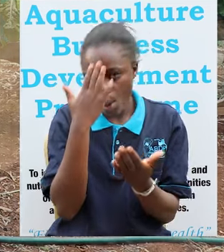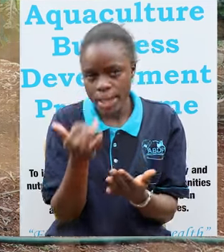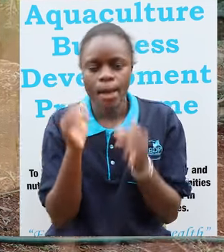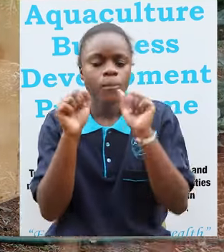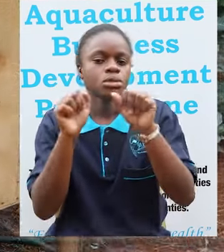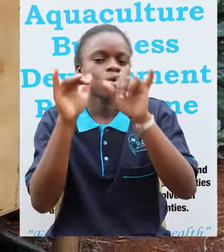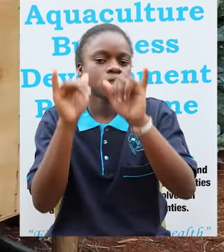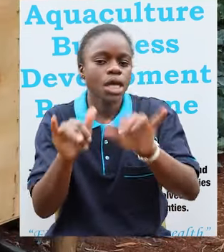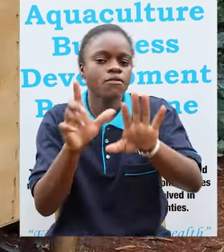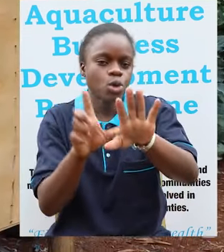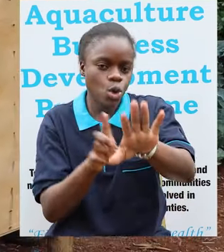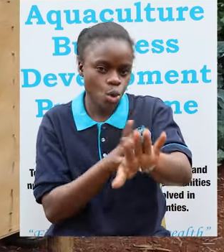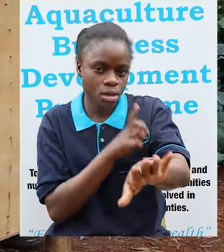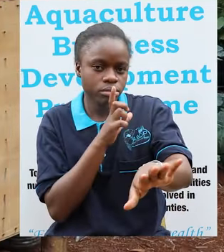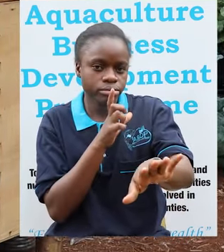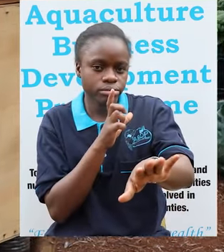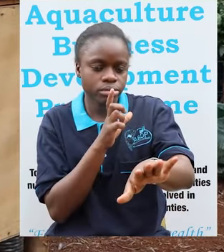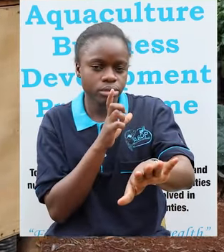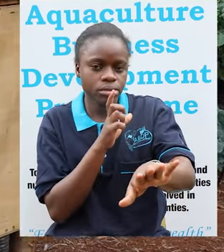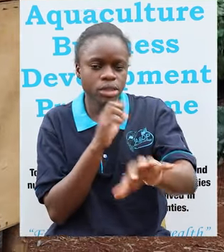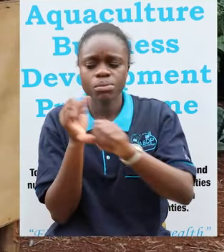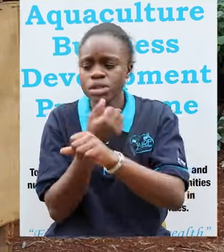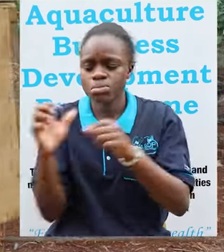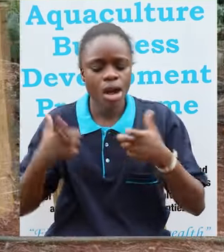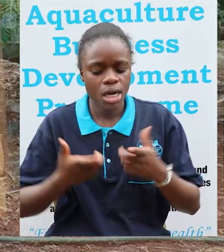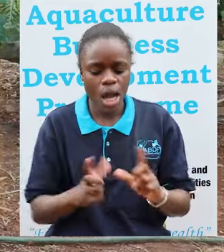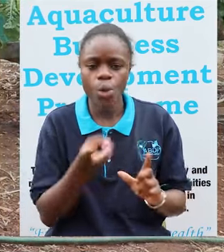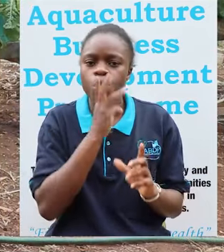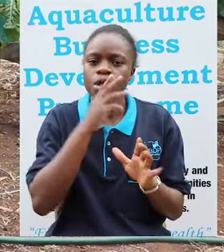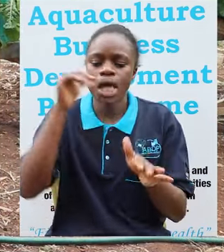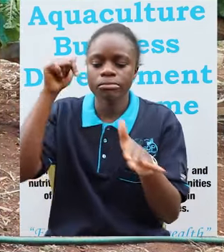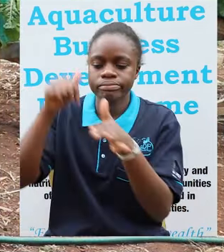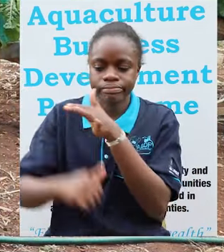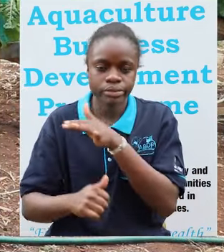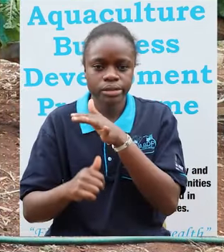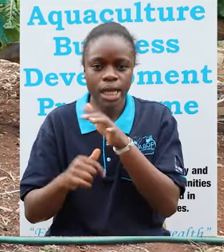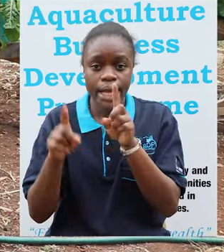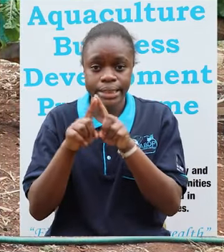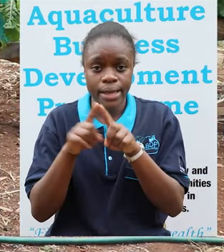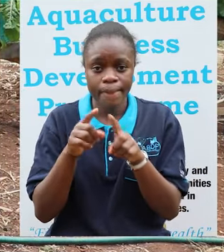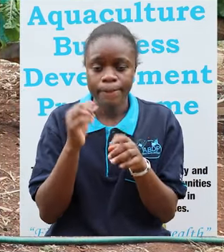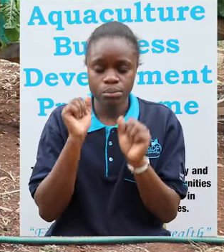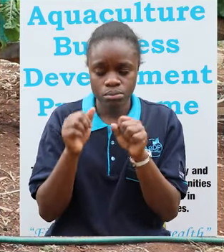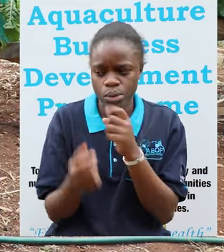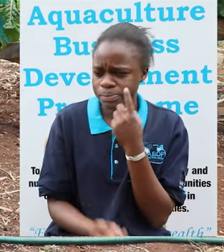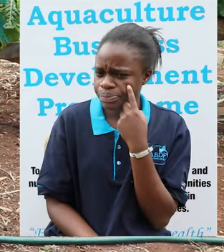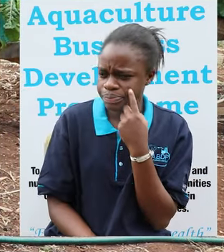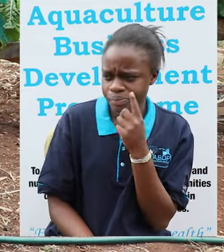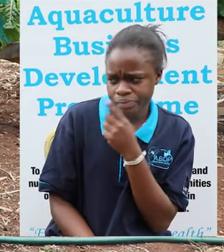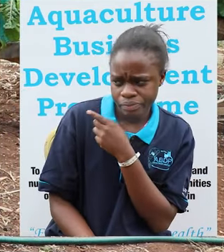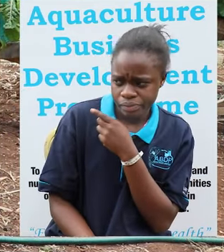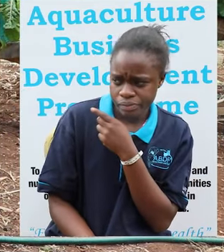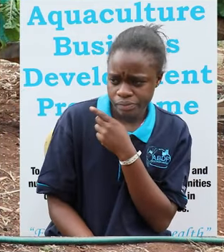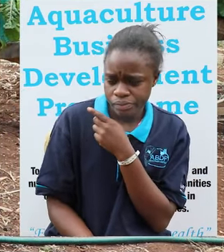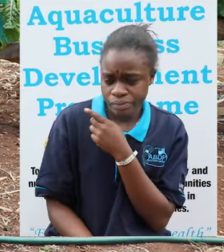because it is durable and it will not allow water to go through. So line the whole structure that you have come up